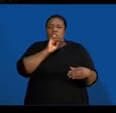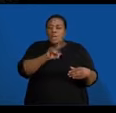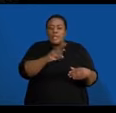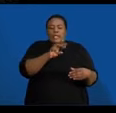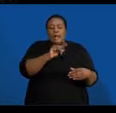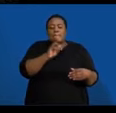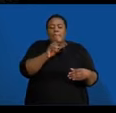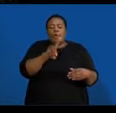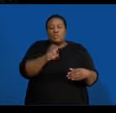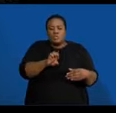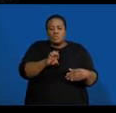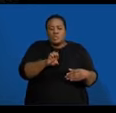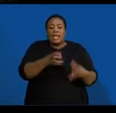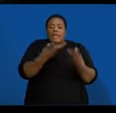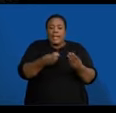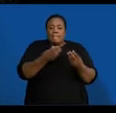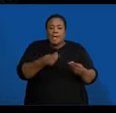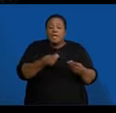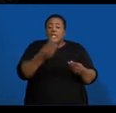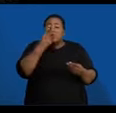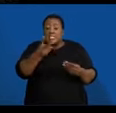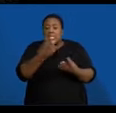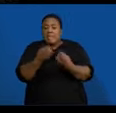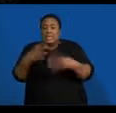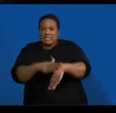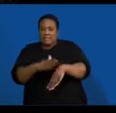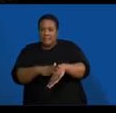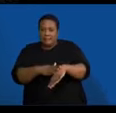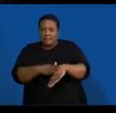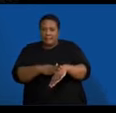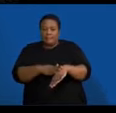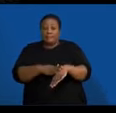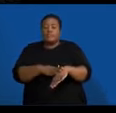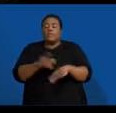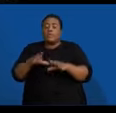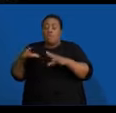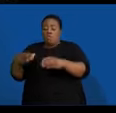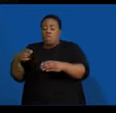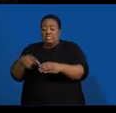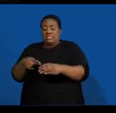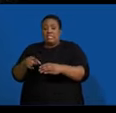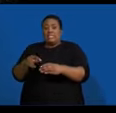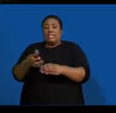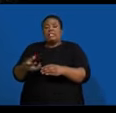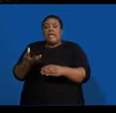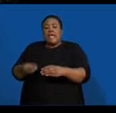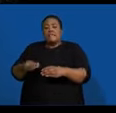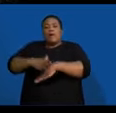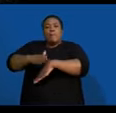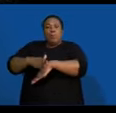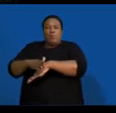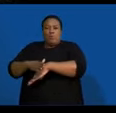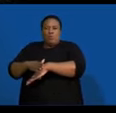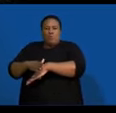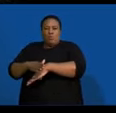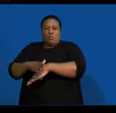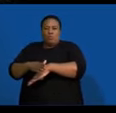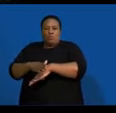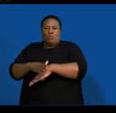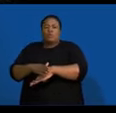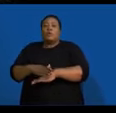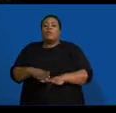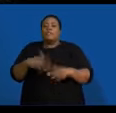the most frequent number. So when we say now modal class, we're talking about the class that has the highest frequency. And then